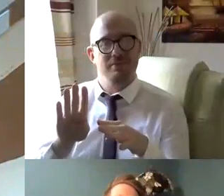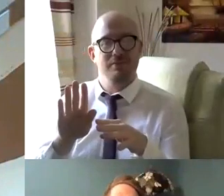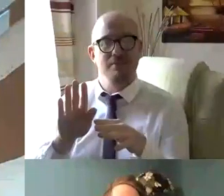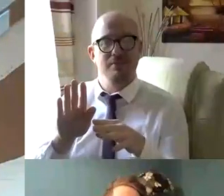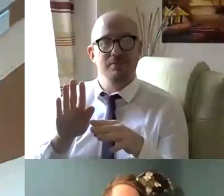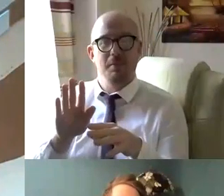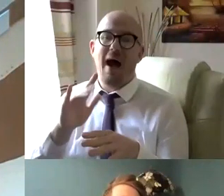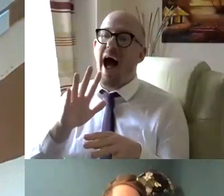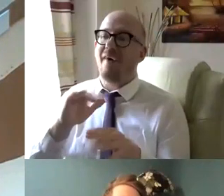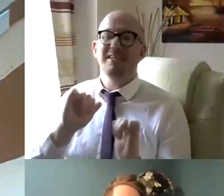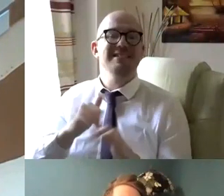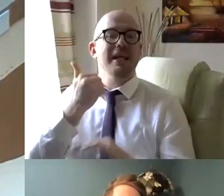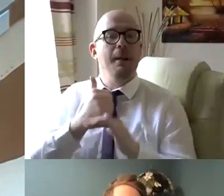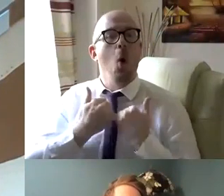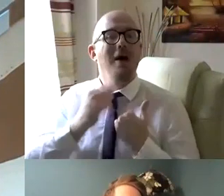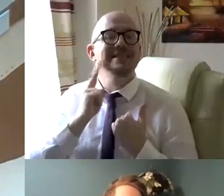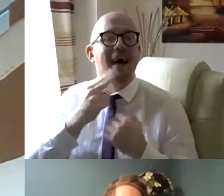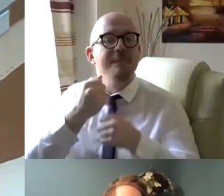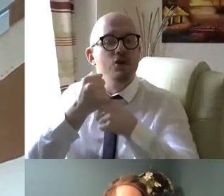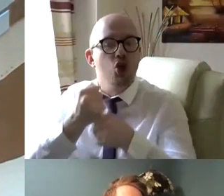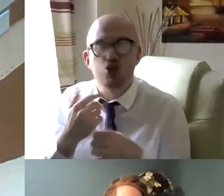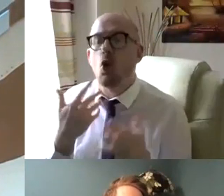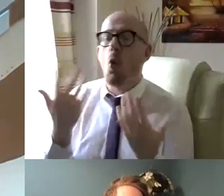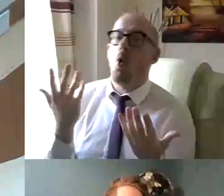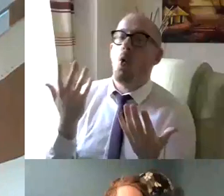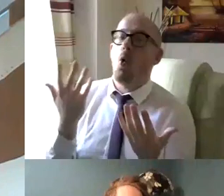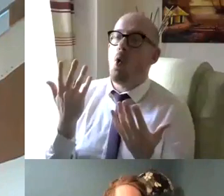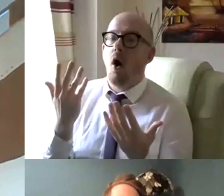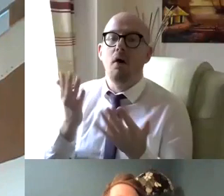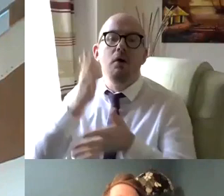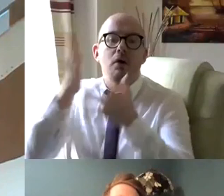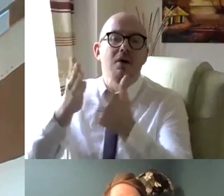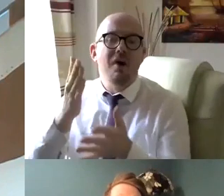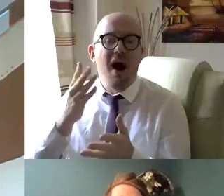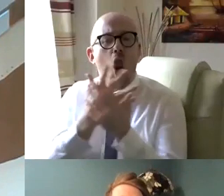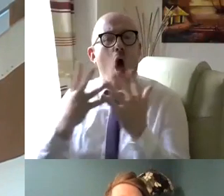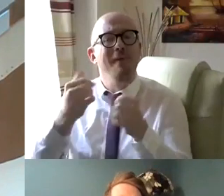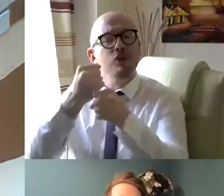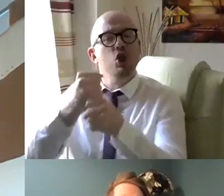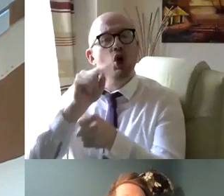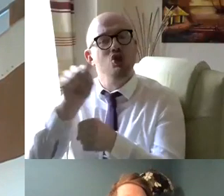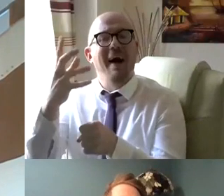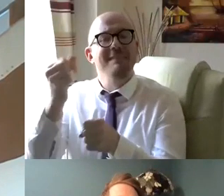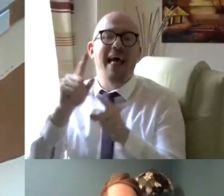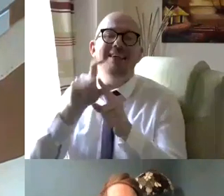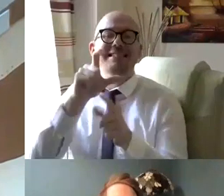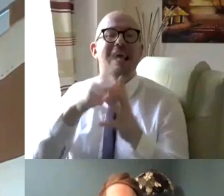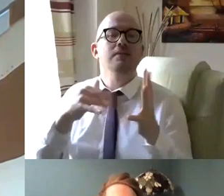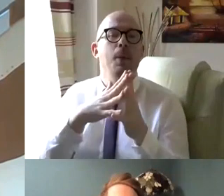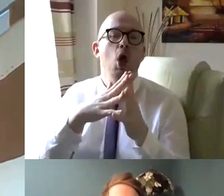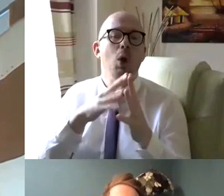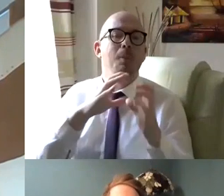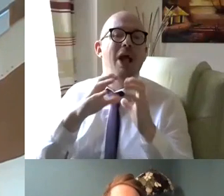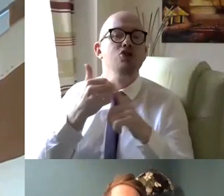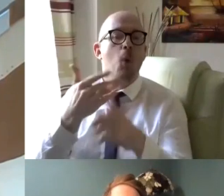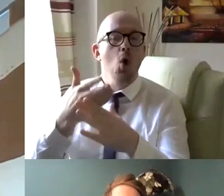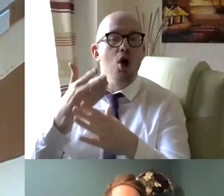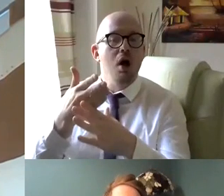how they practice their religion as part of that wider group. Because there is a deaf church, for example, there are lots